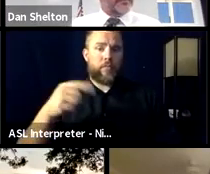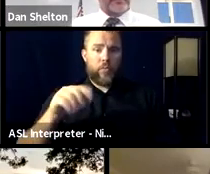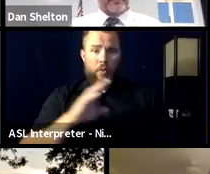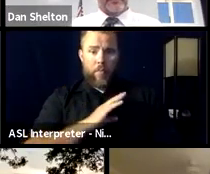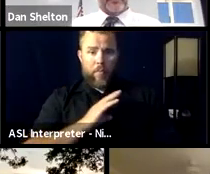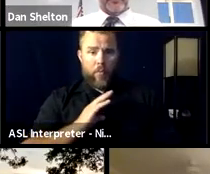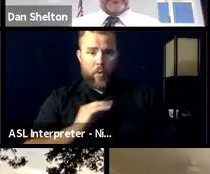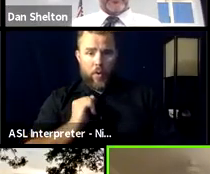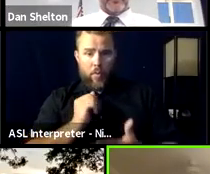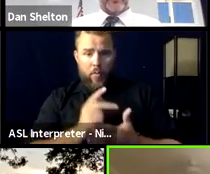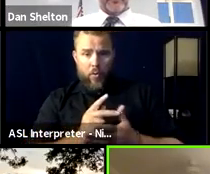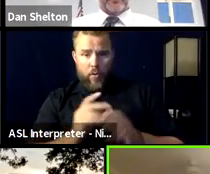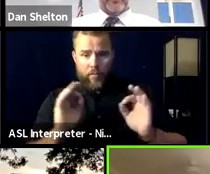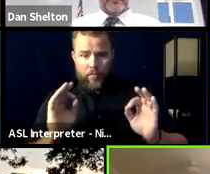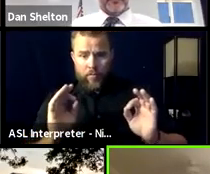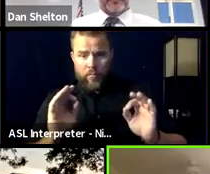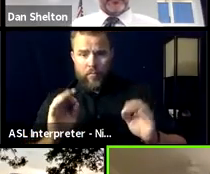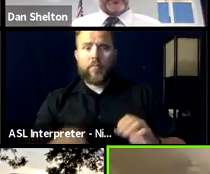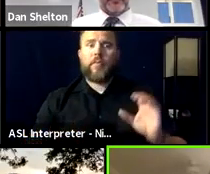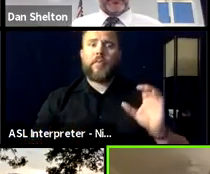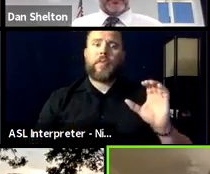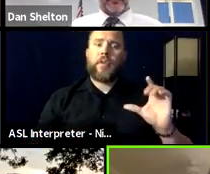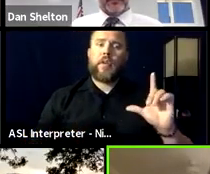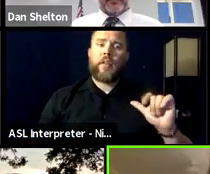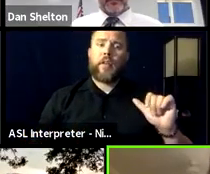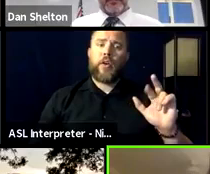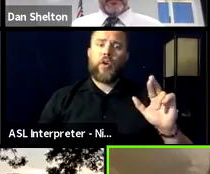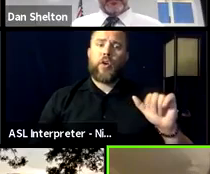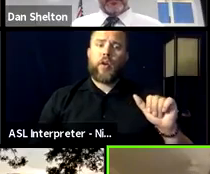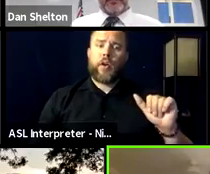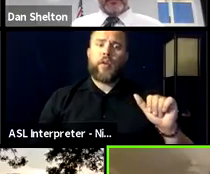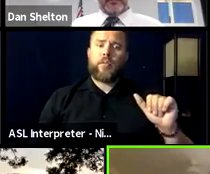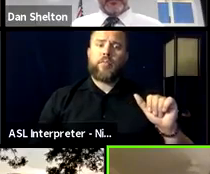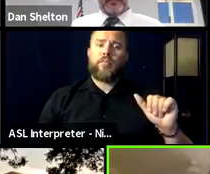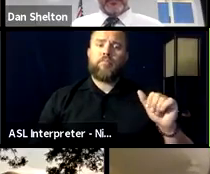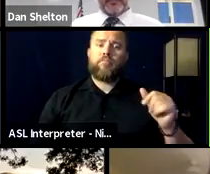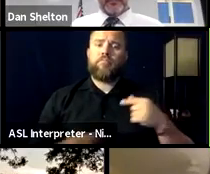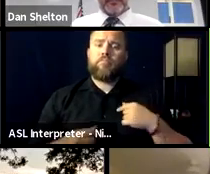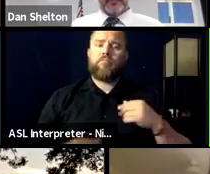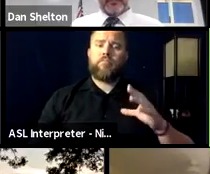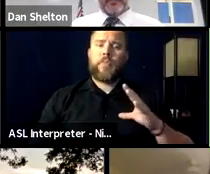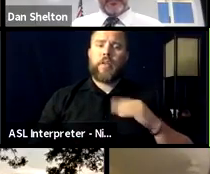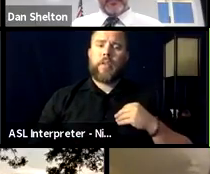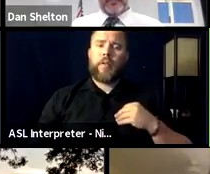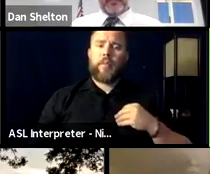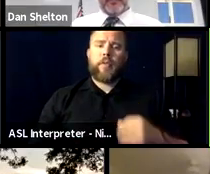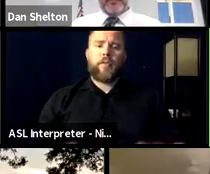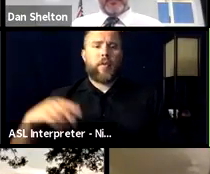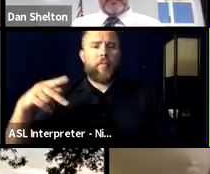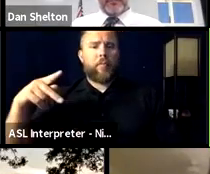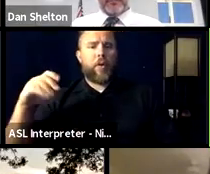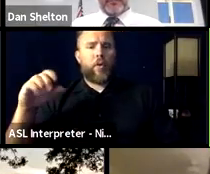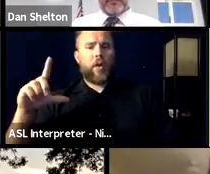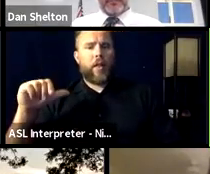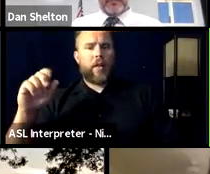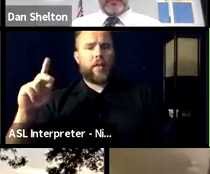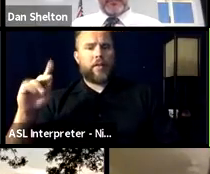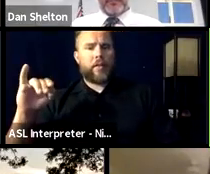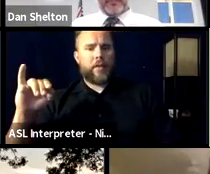This is Claire O'Neill. I move that we accept staff's recommendation. Fred Pulaski, I'll second.